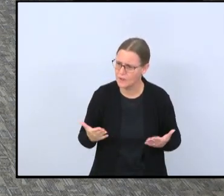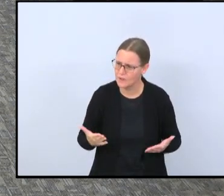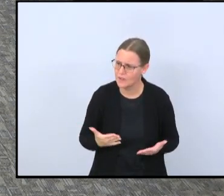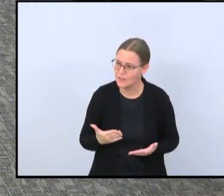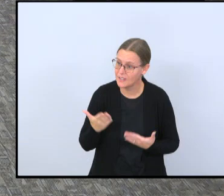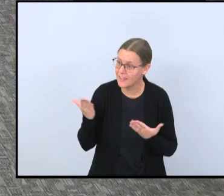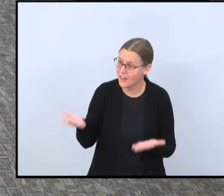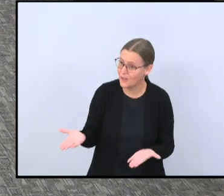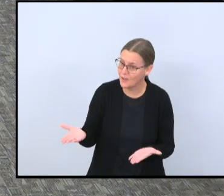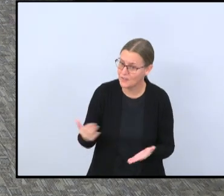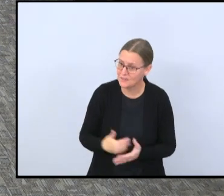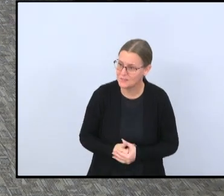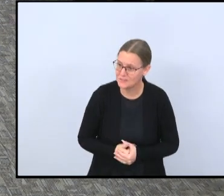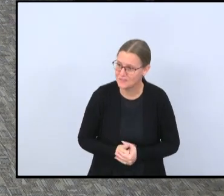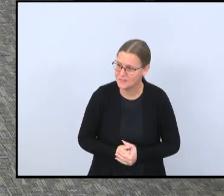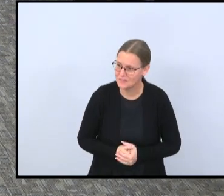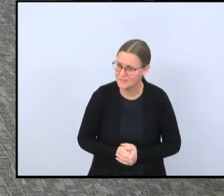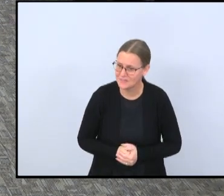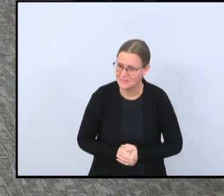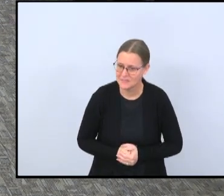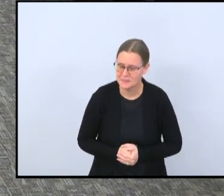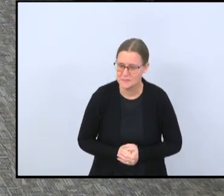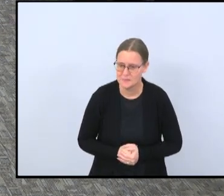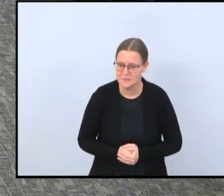There she is. So